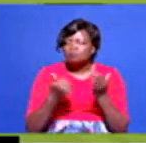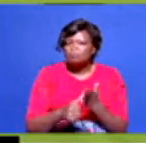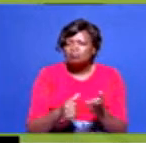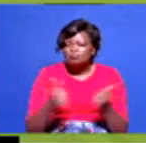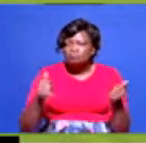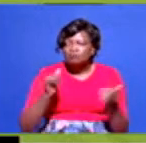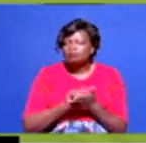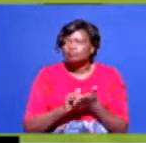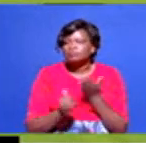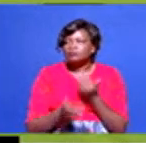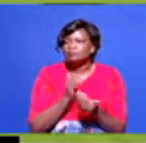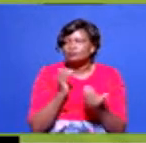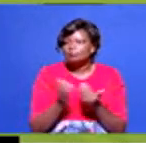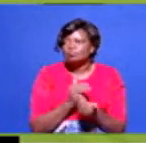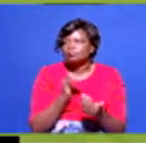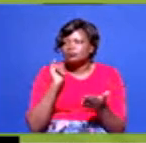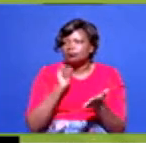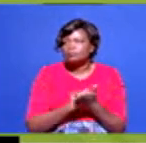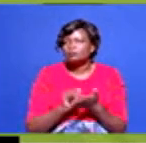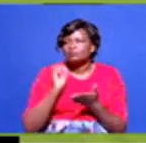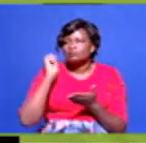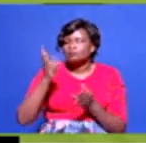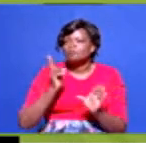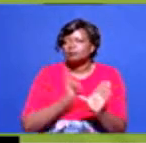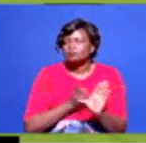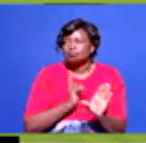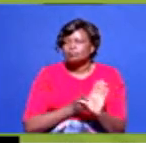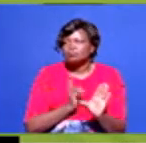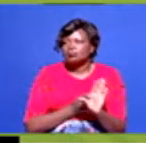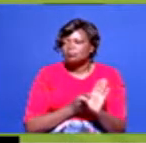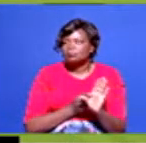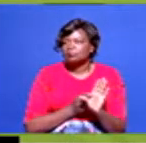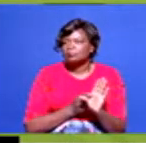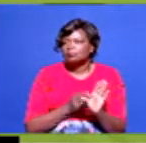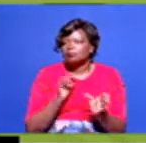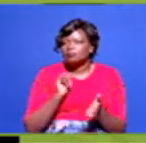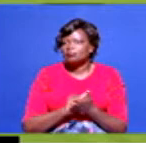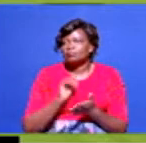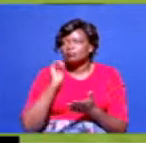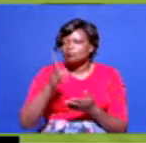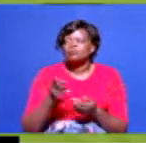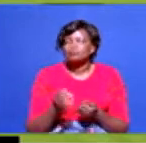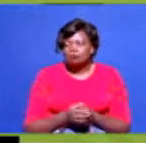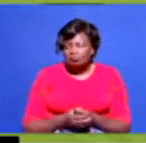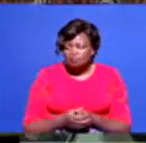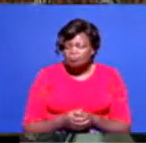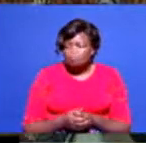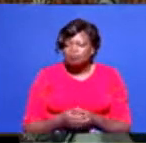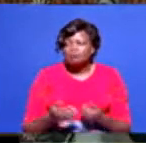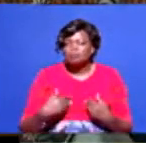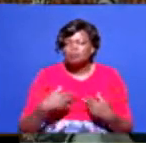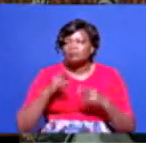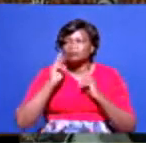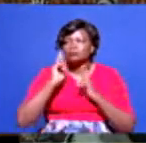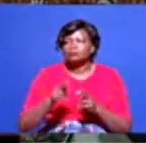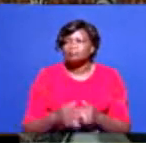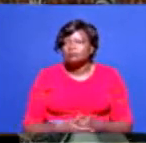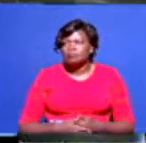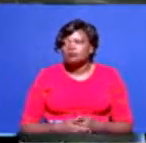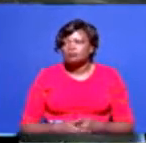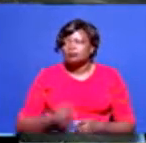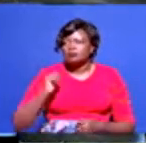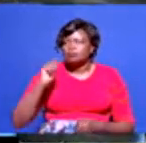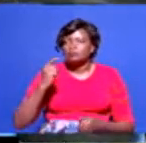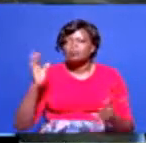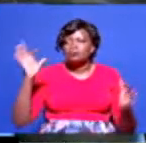cares, that will be participatory, that will be results-oriented. Meanwhile, the Kenya Kwanza